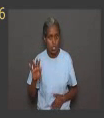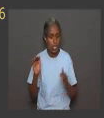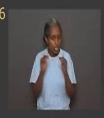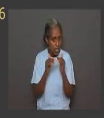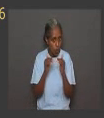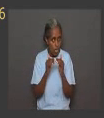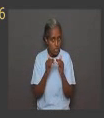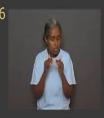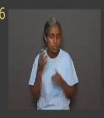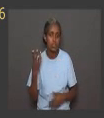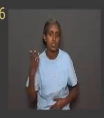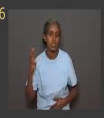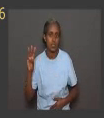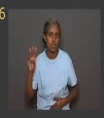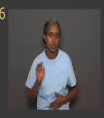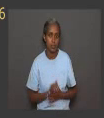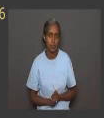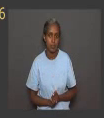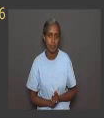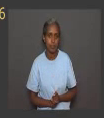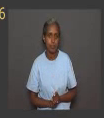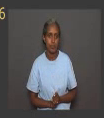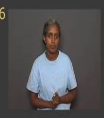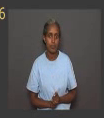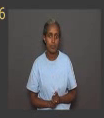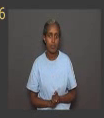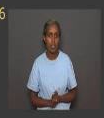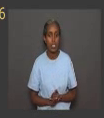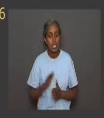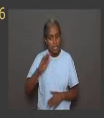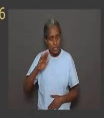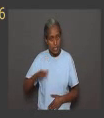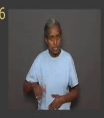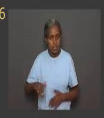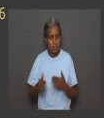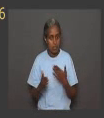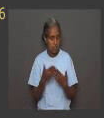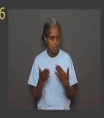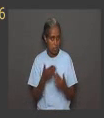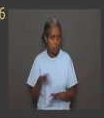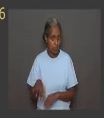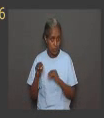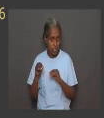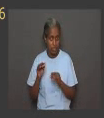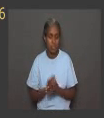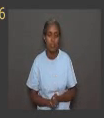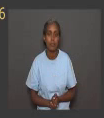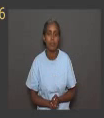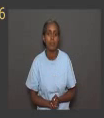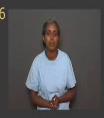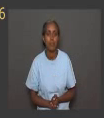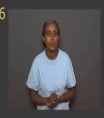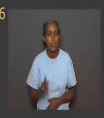equals 16. The rest is simple, students.